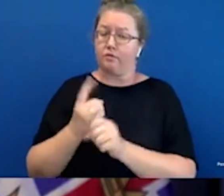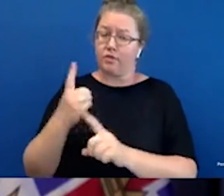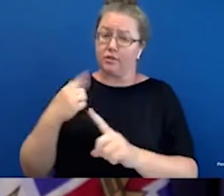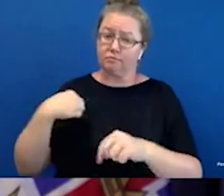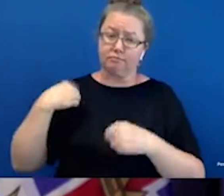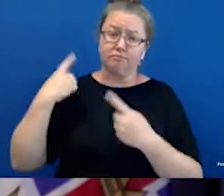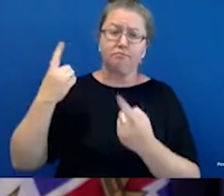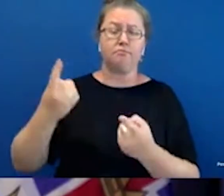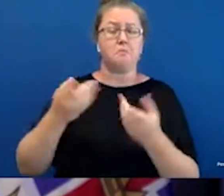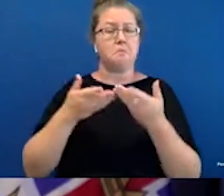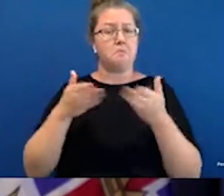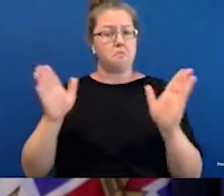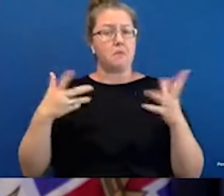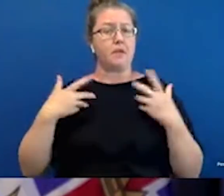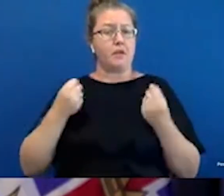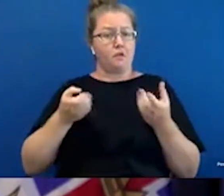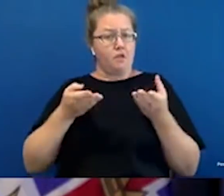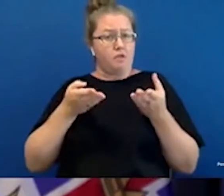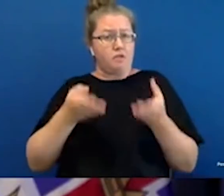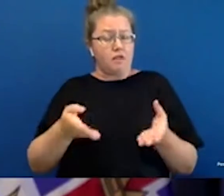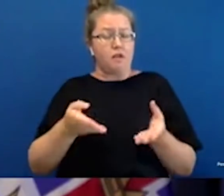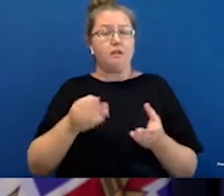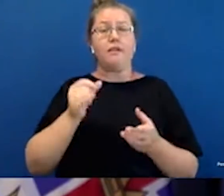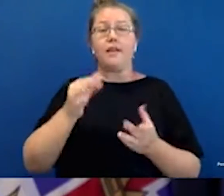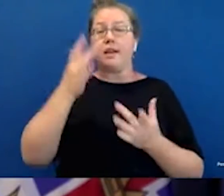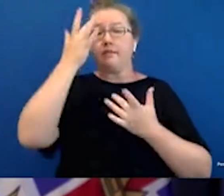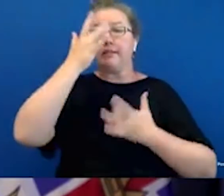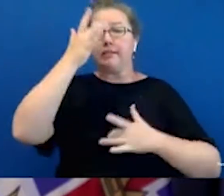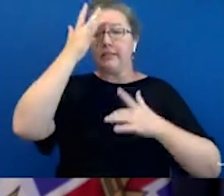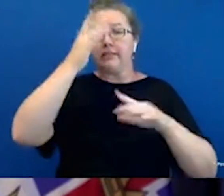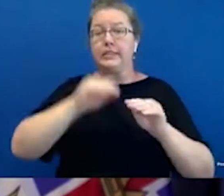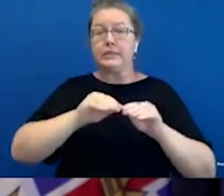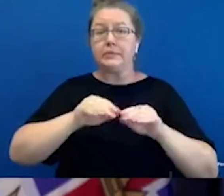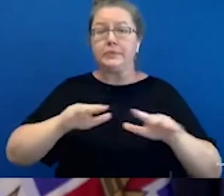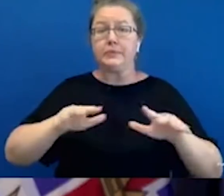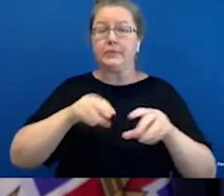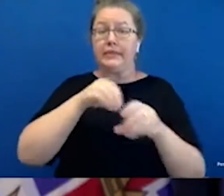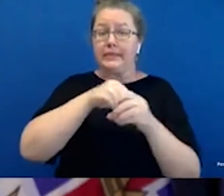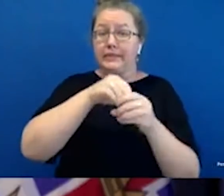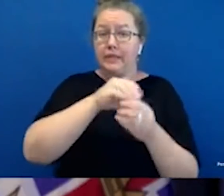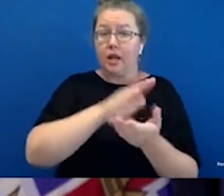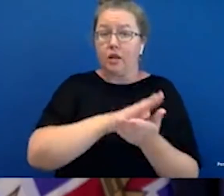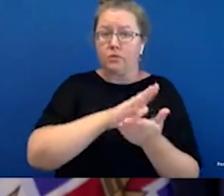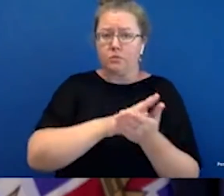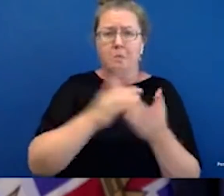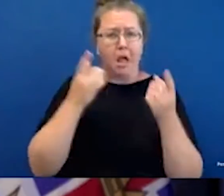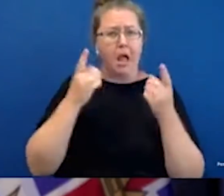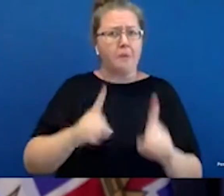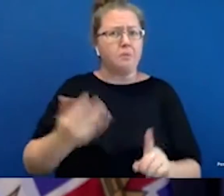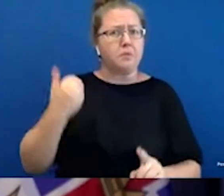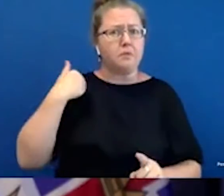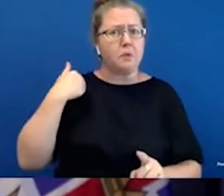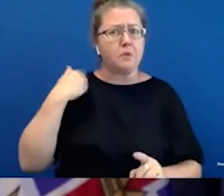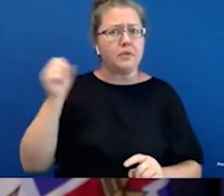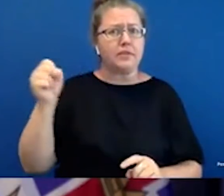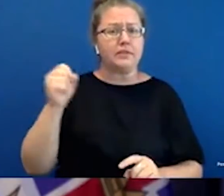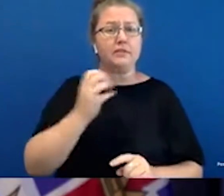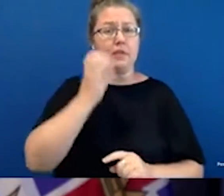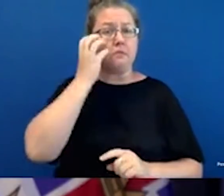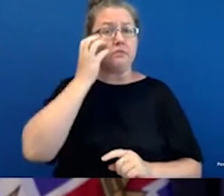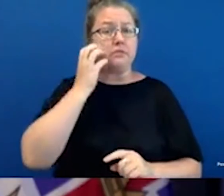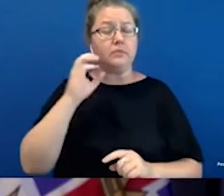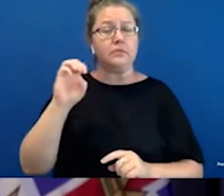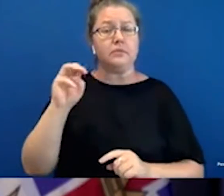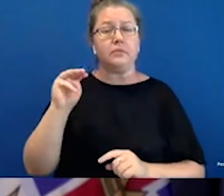we have in every previous year, we'll be there if a communicable disease arises that can spread to others. And we know we've had those